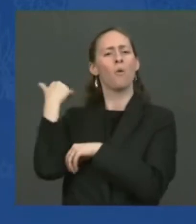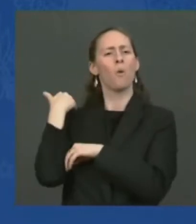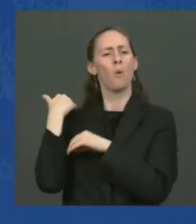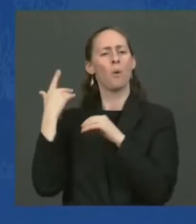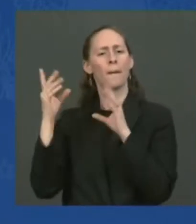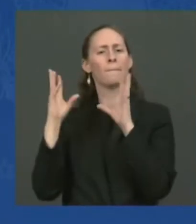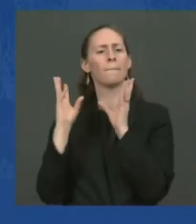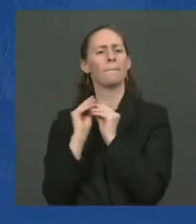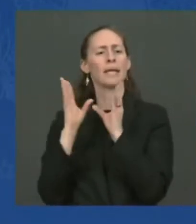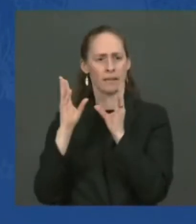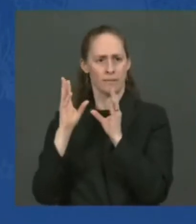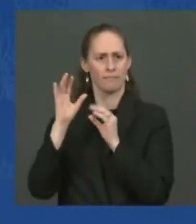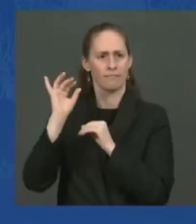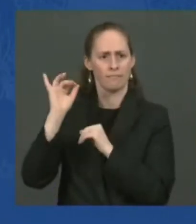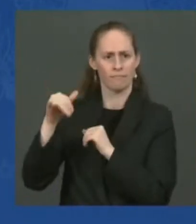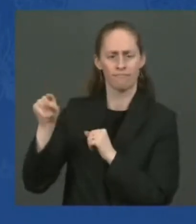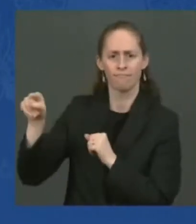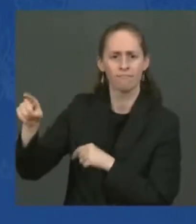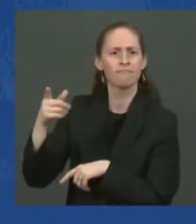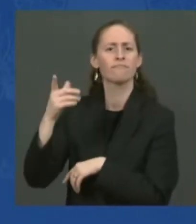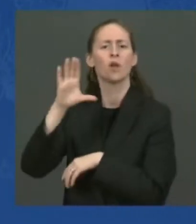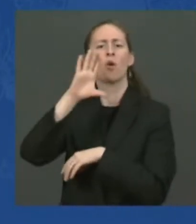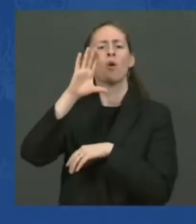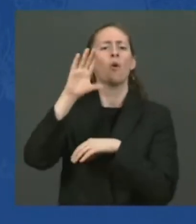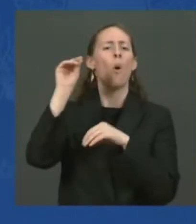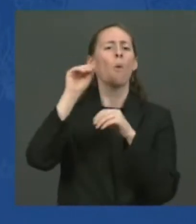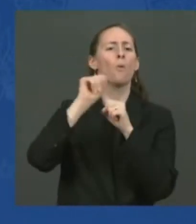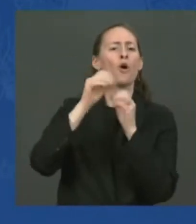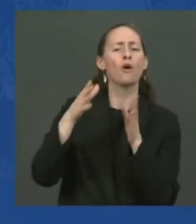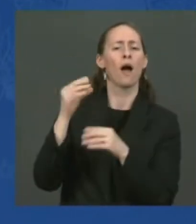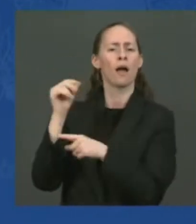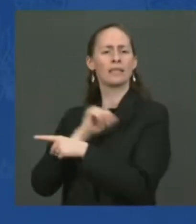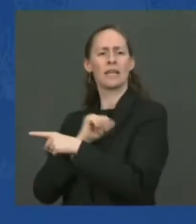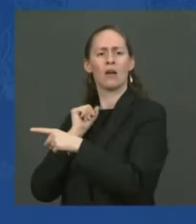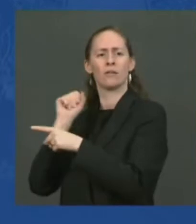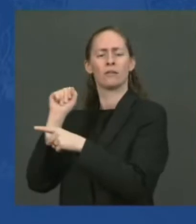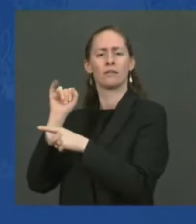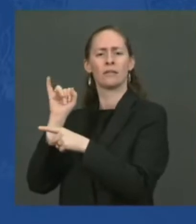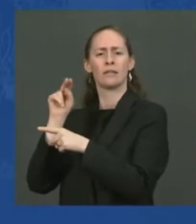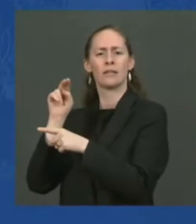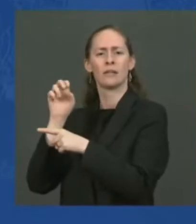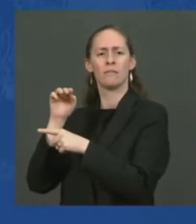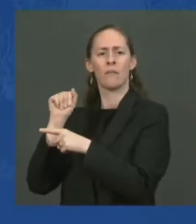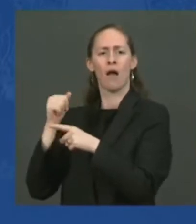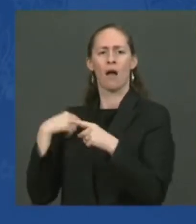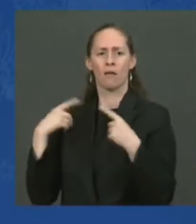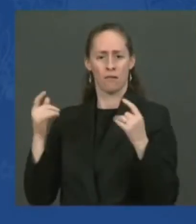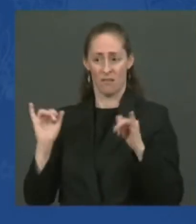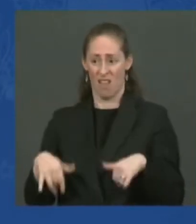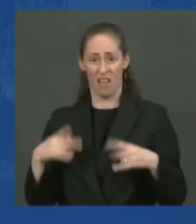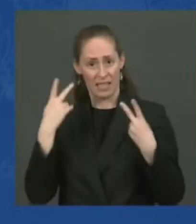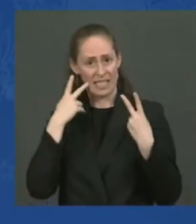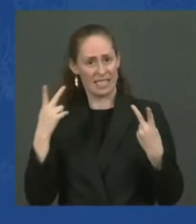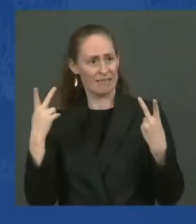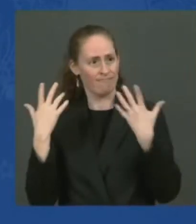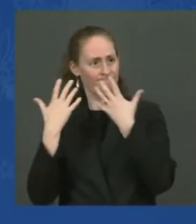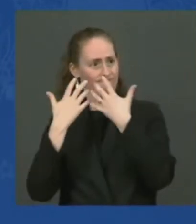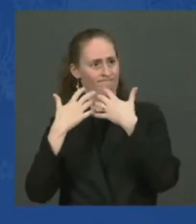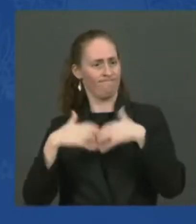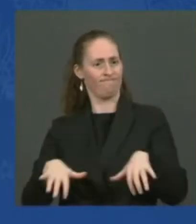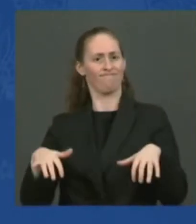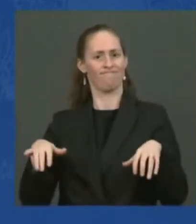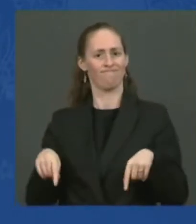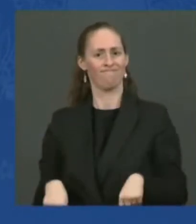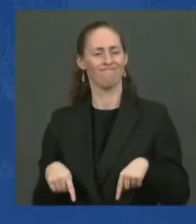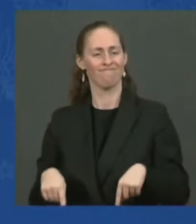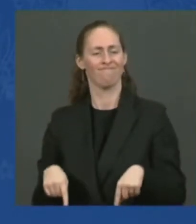Sinema, whose persistence was absolutely key to us being here today. We met, frankly, in response to the